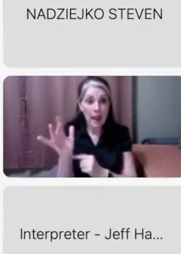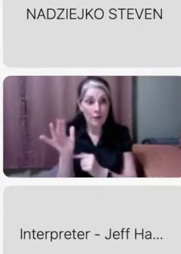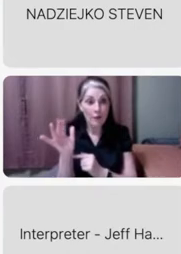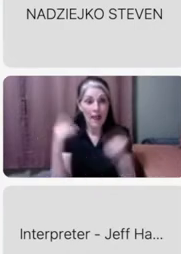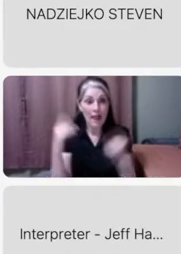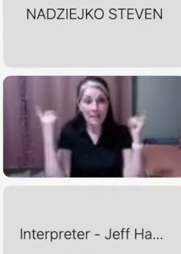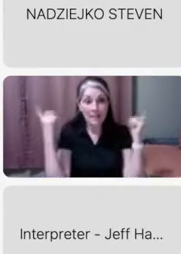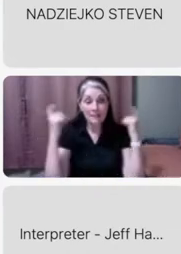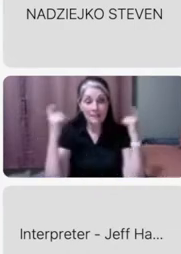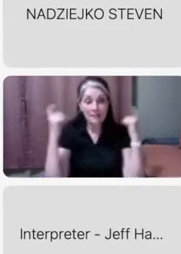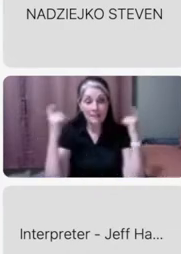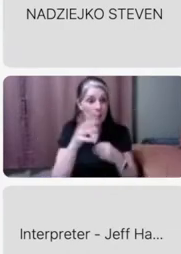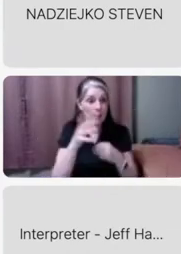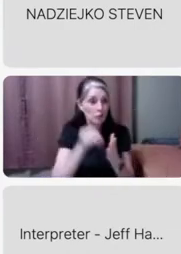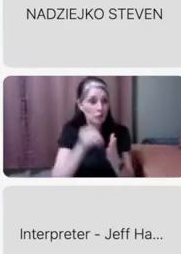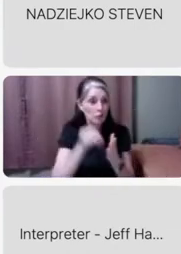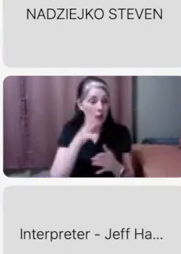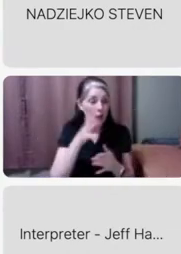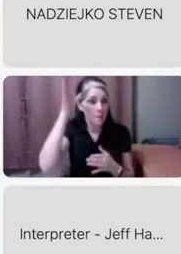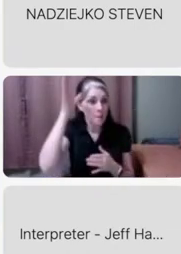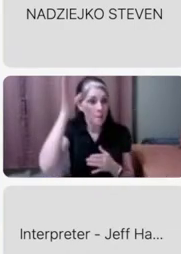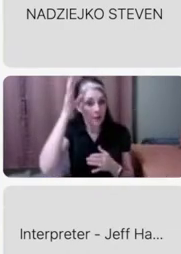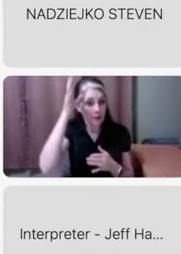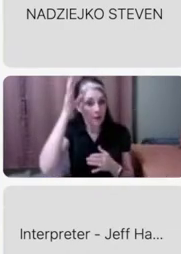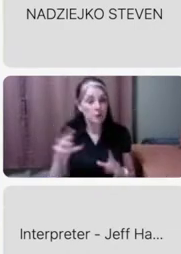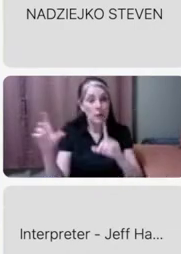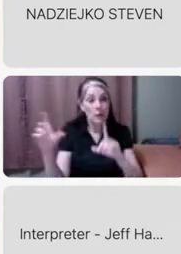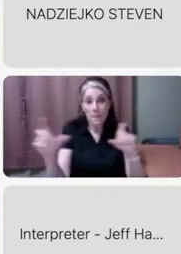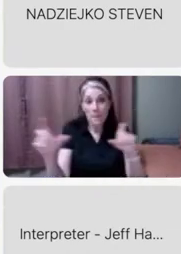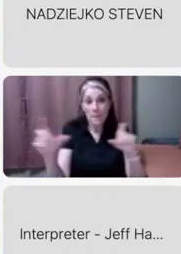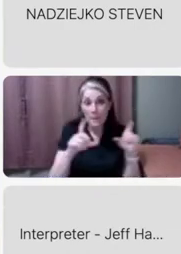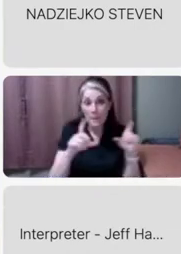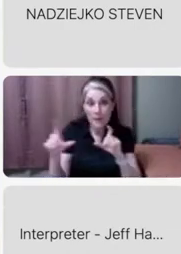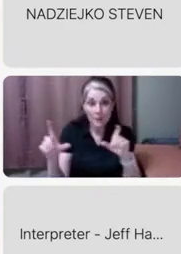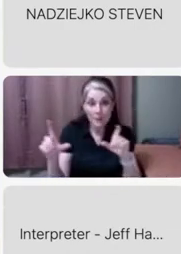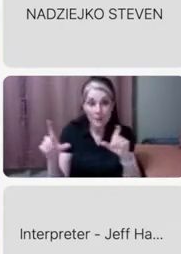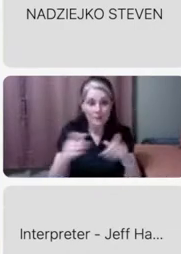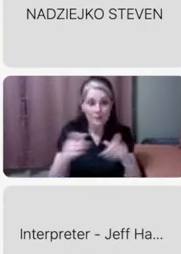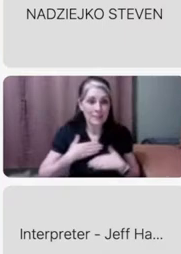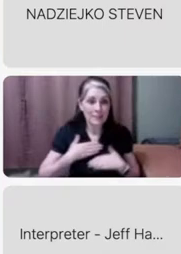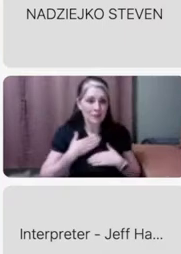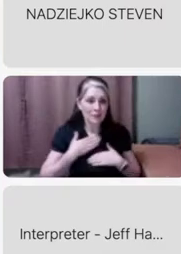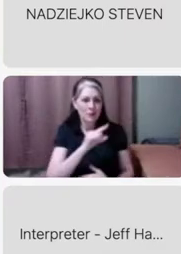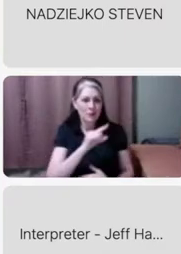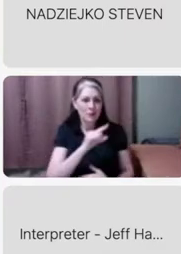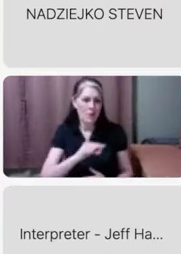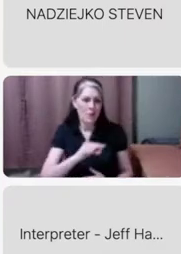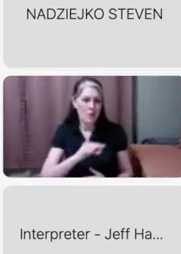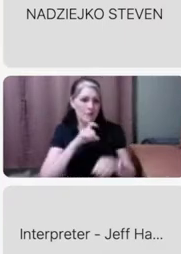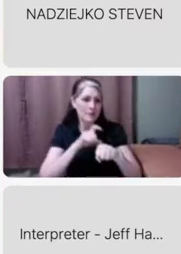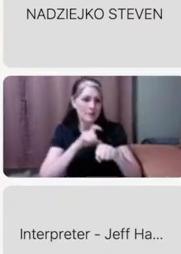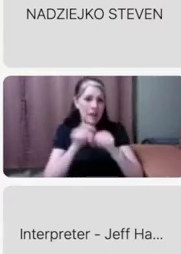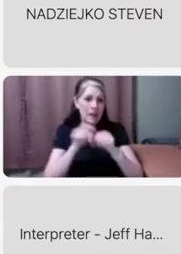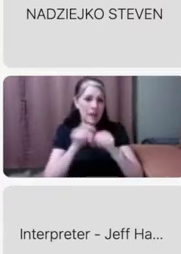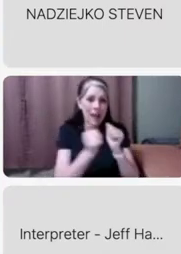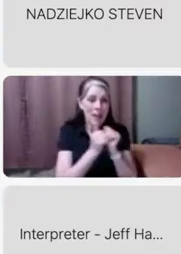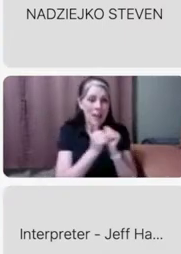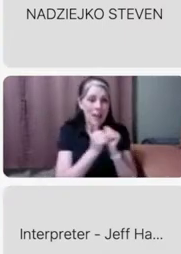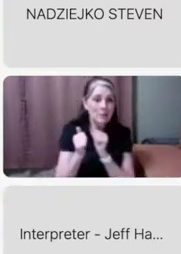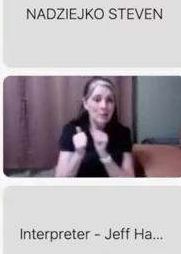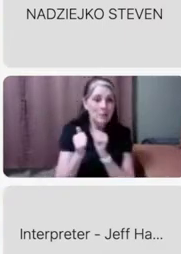encouraged to capture memories and photos enjoy the quality time spent together and to finish the school year